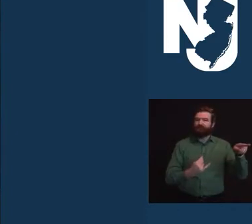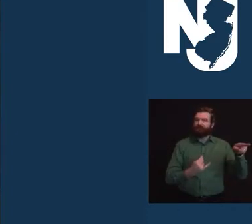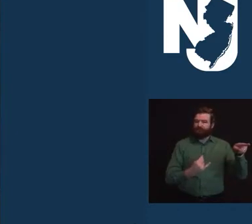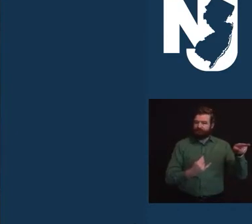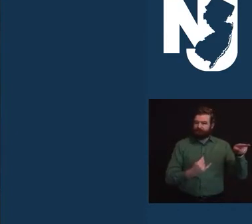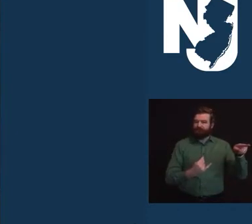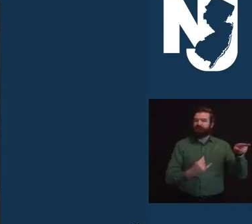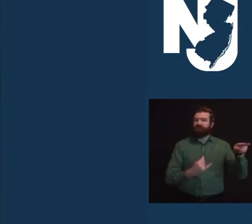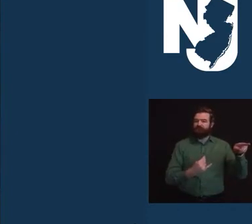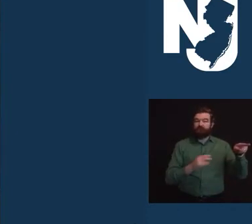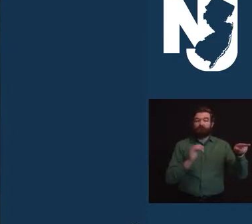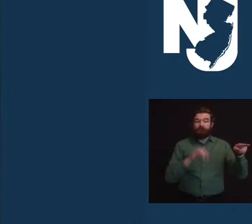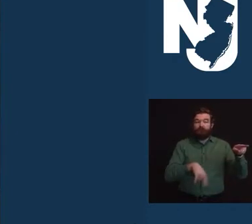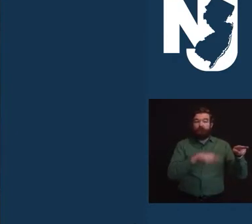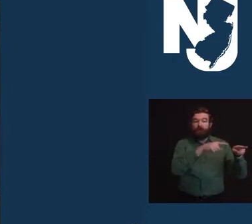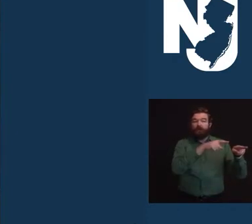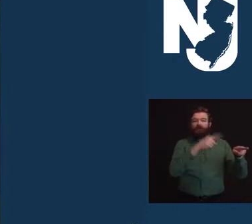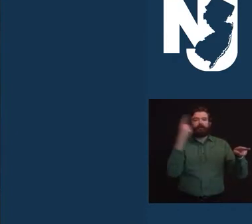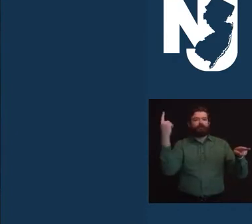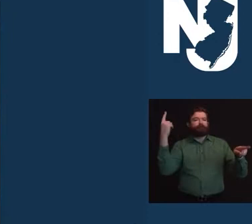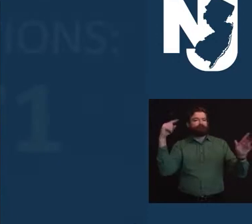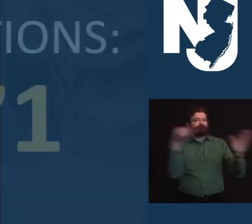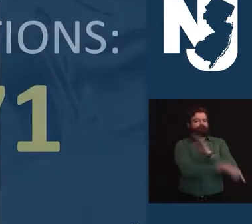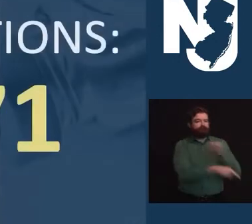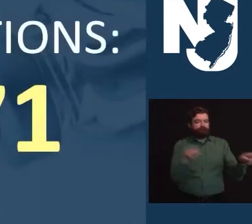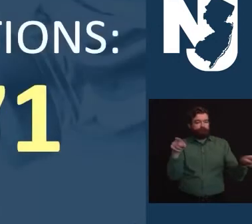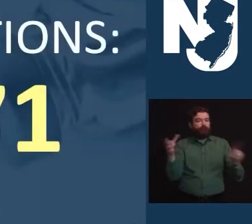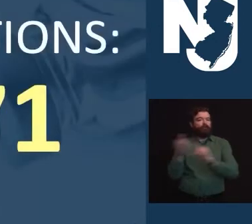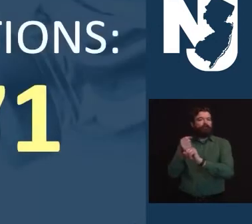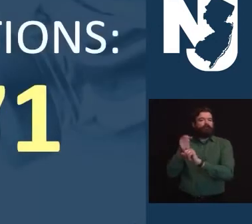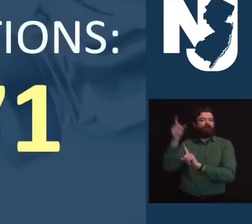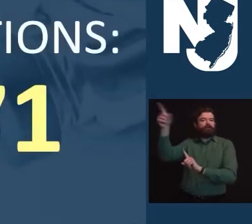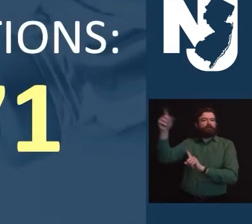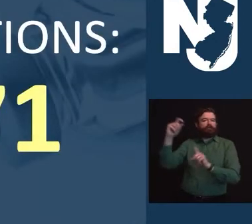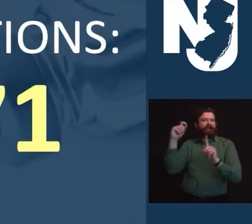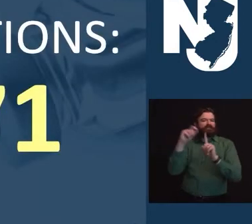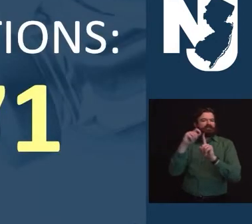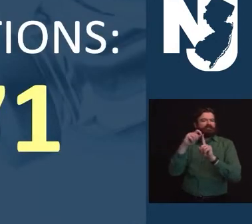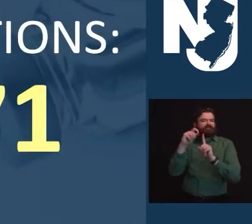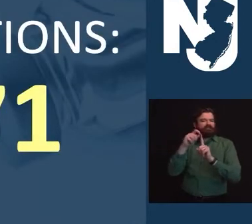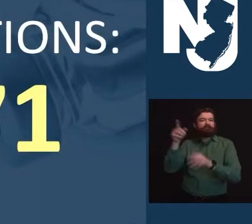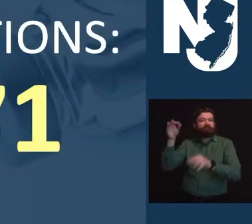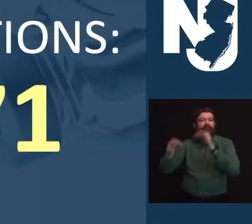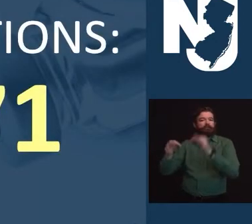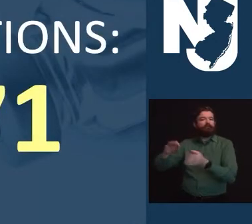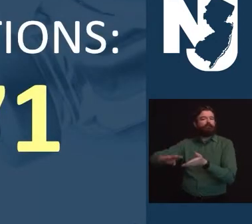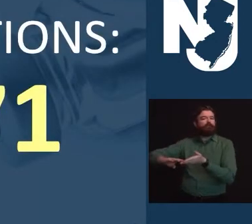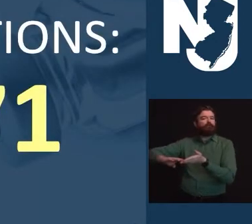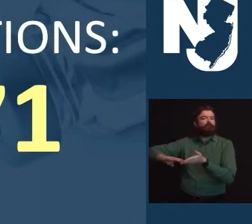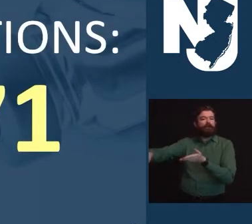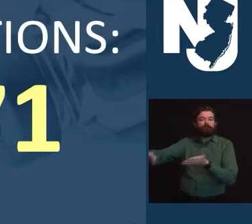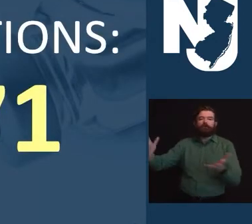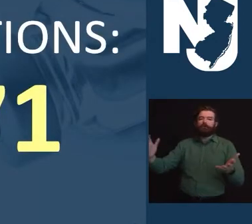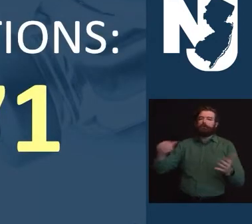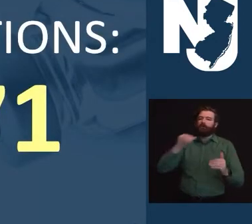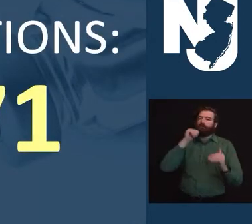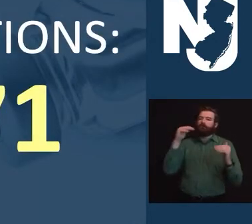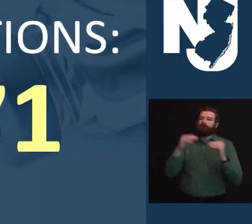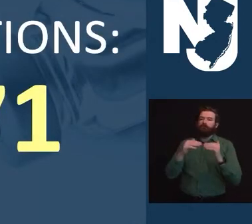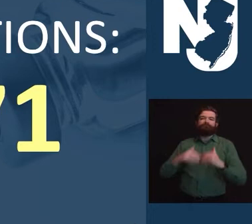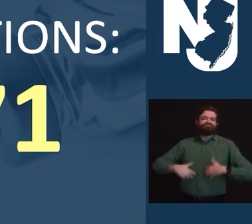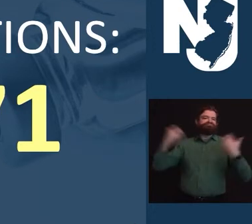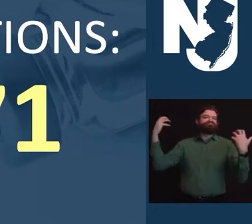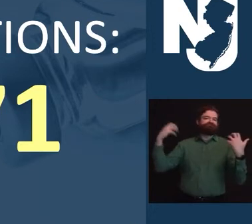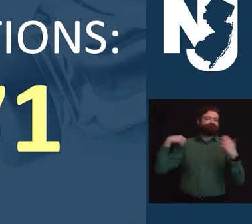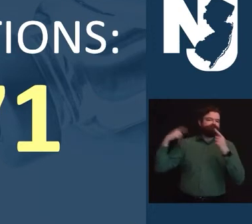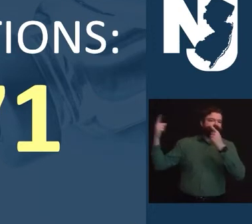justice for Daniel Pearl. Let's start today with a check on our vaccination progress. As of mid-morning, we have